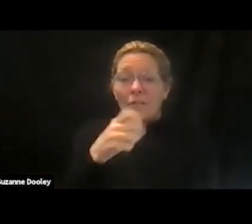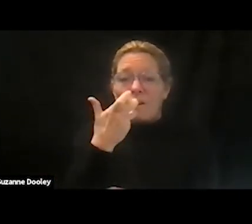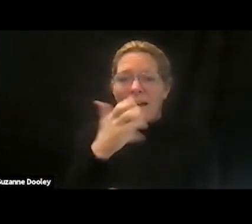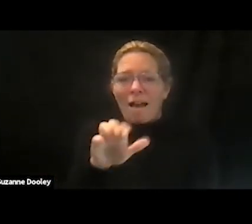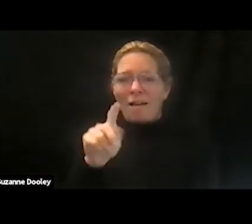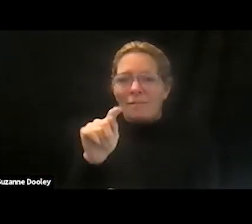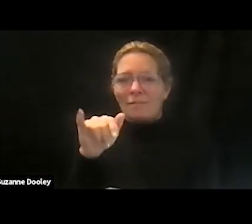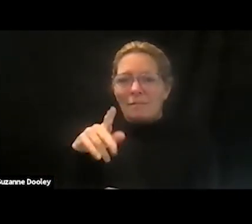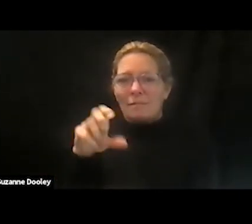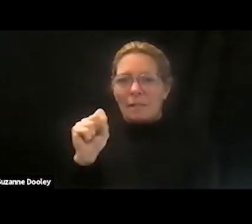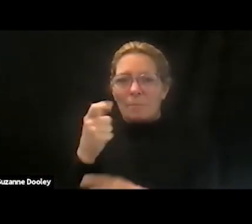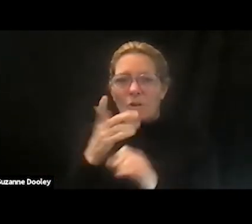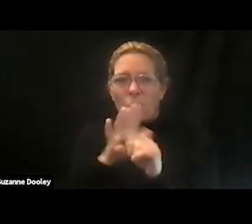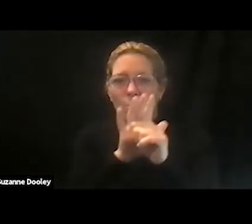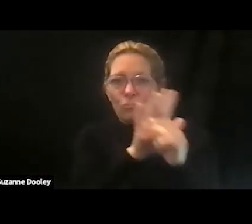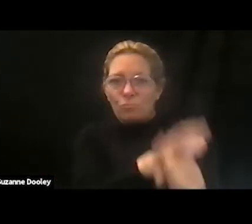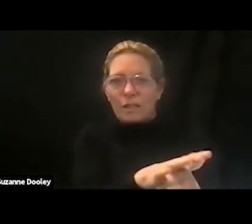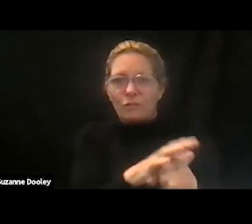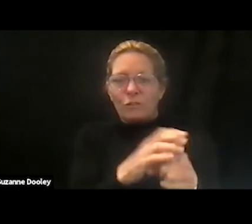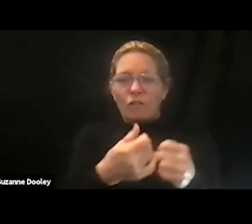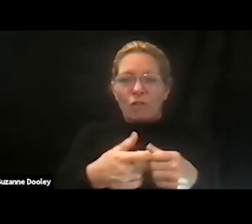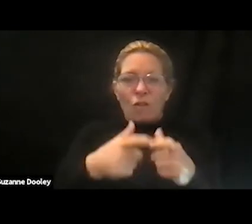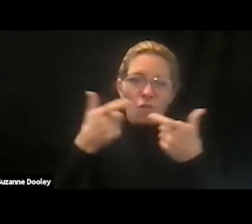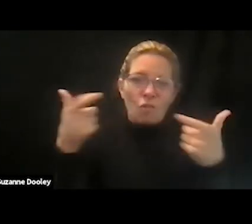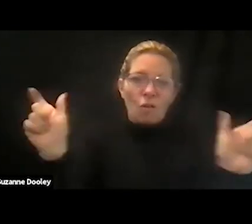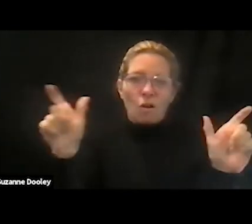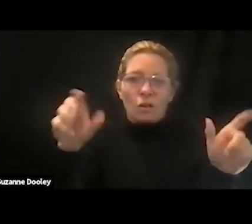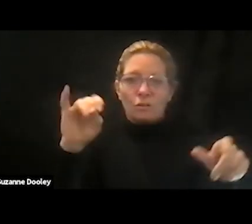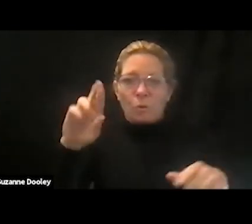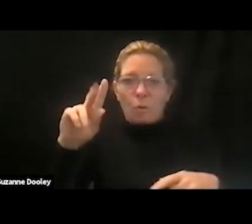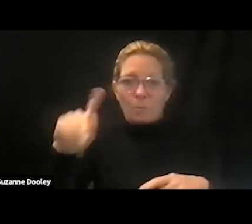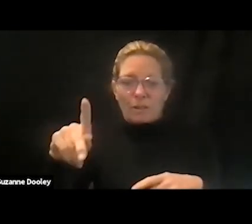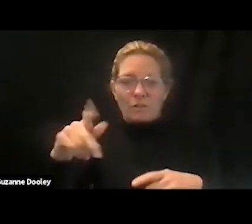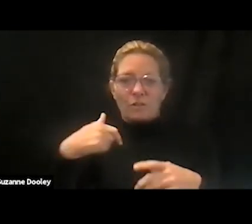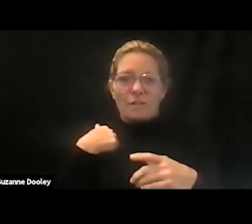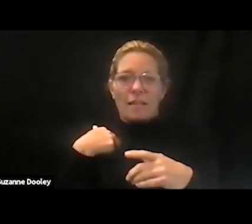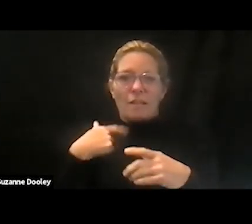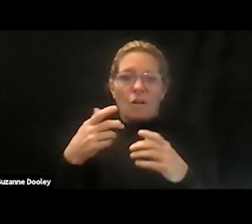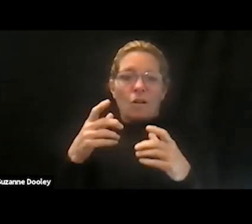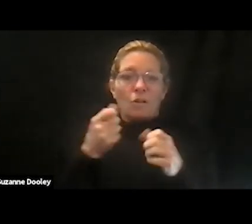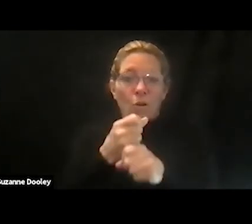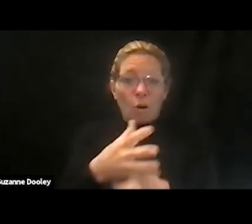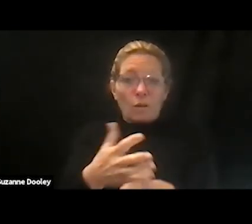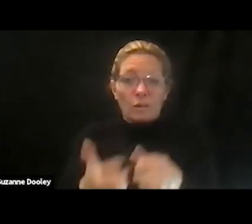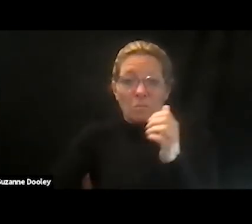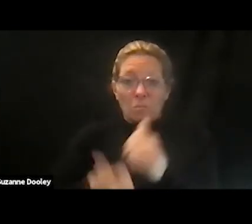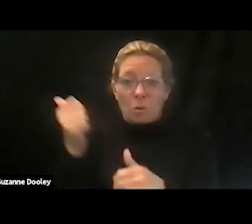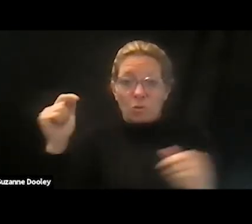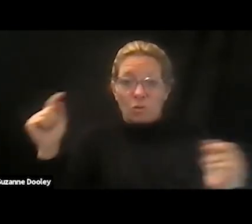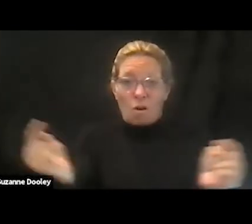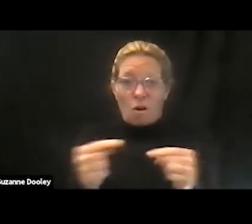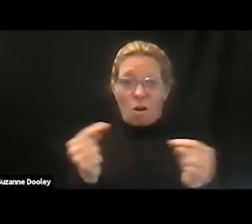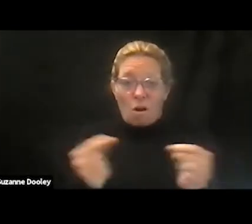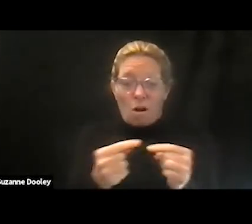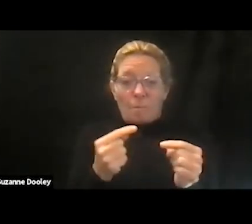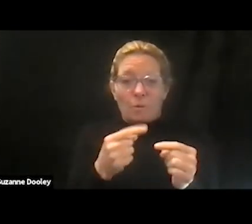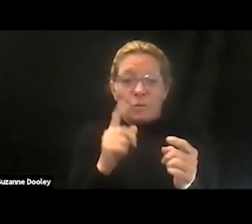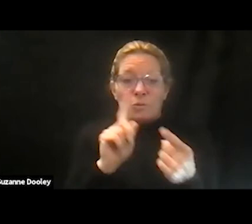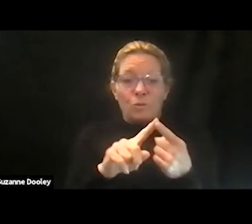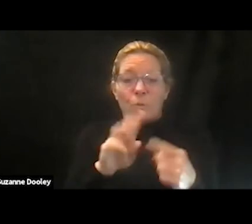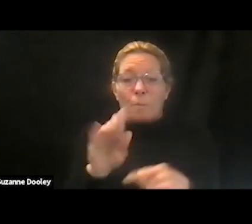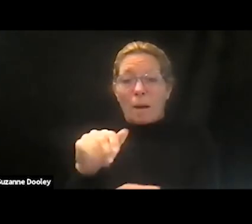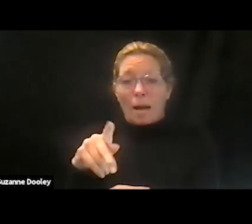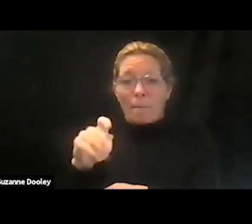the corporations who are causing the most harm to our world and BIPOC communities. How do we do this work, essentially, when it's